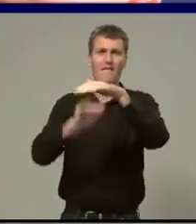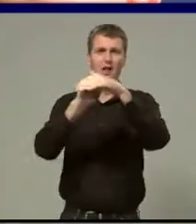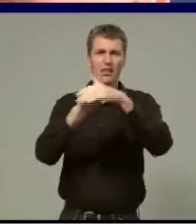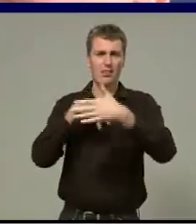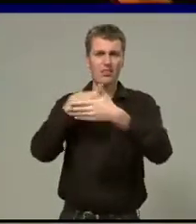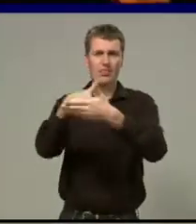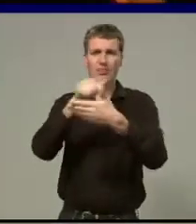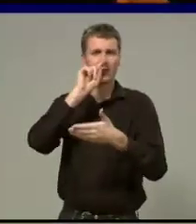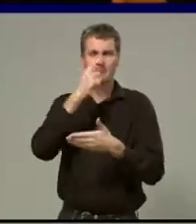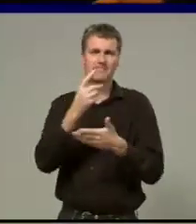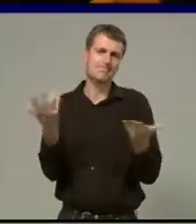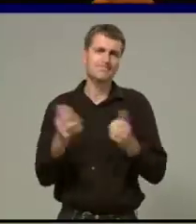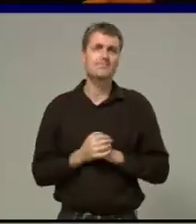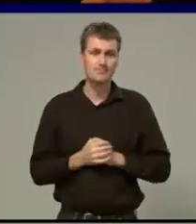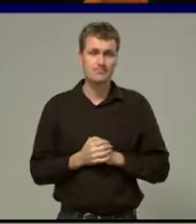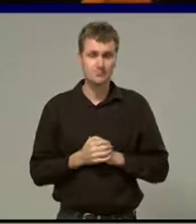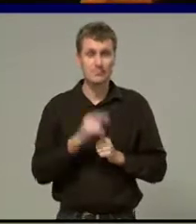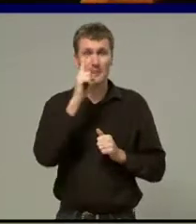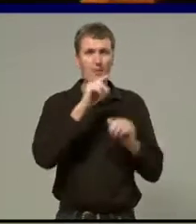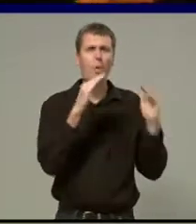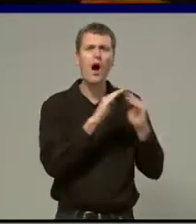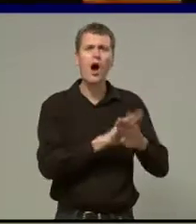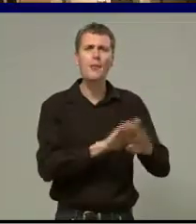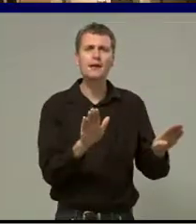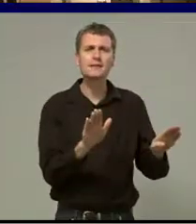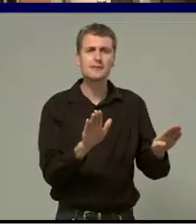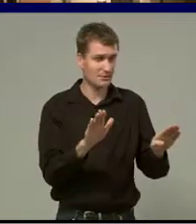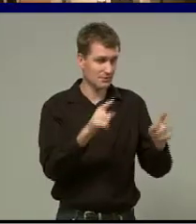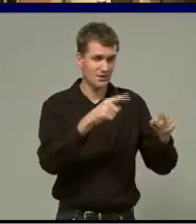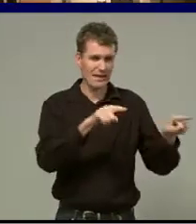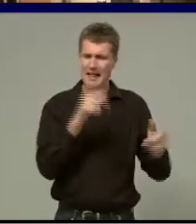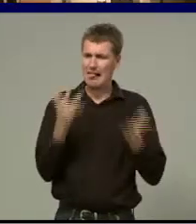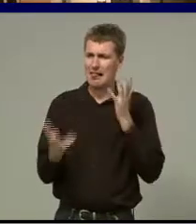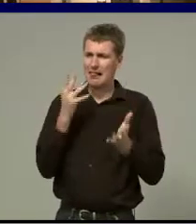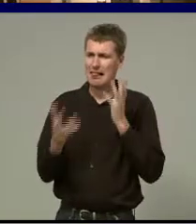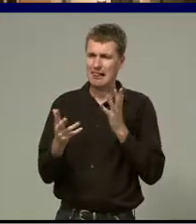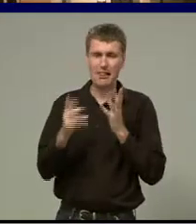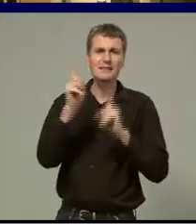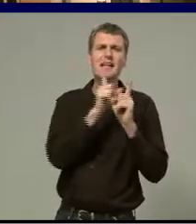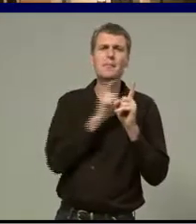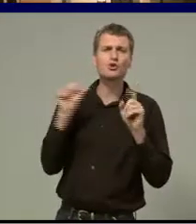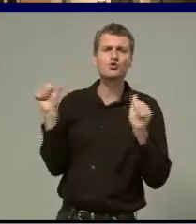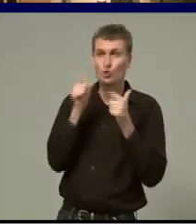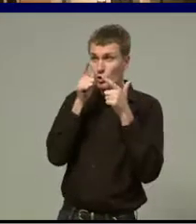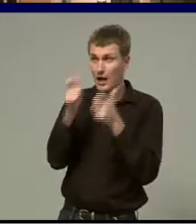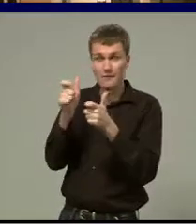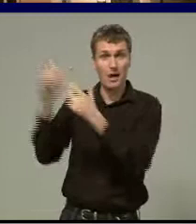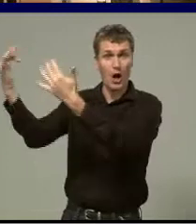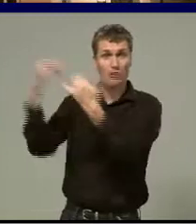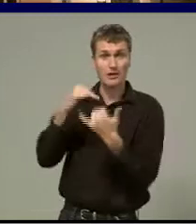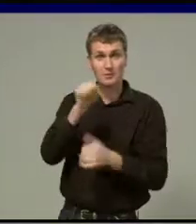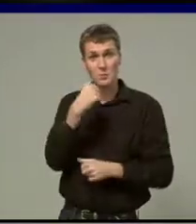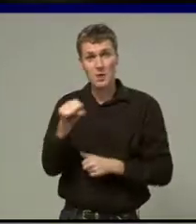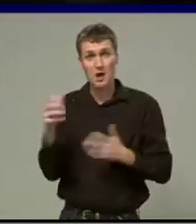space at the mission. The homeless community shares a mixed view on whether the city mission should be looking after migrants. One person told